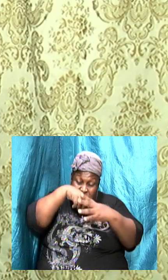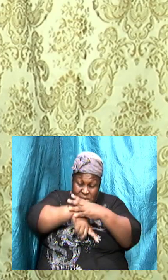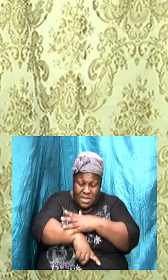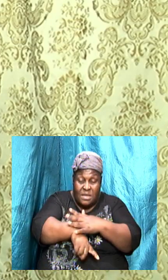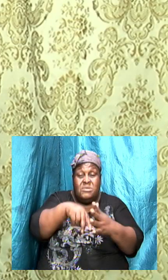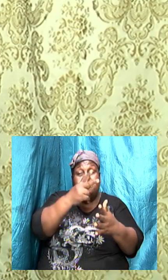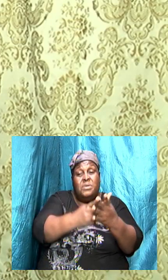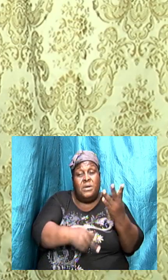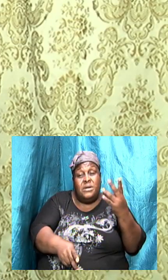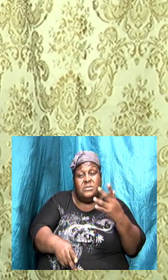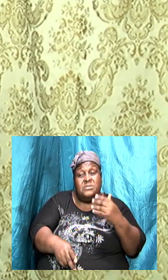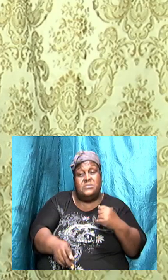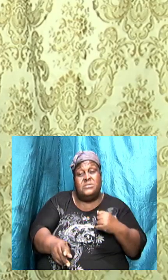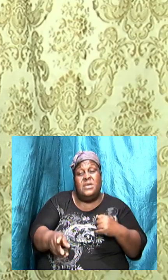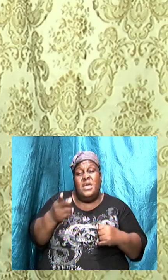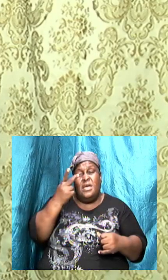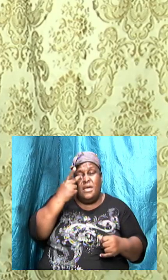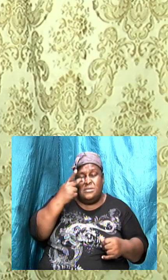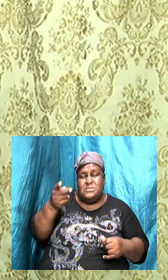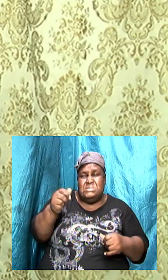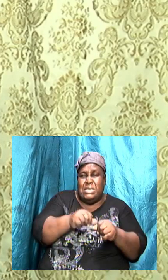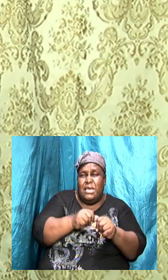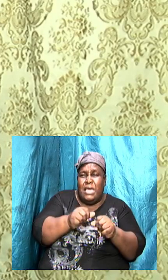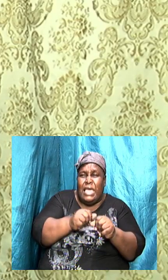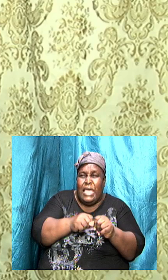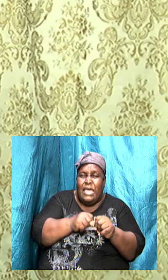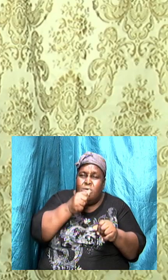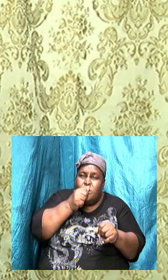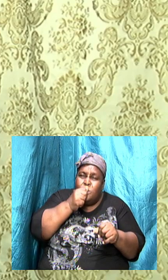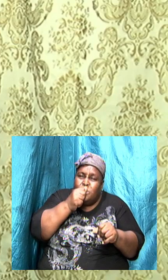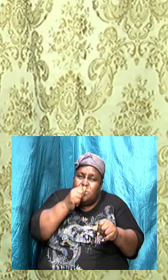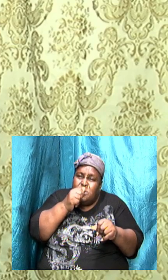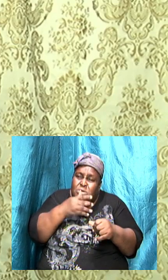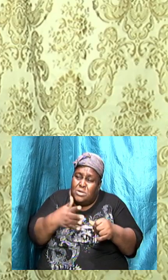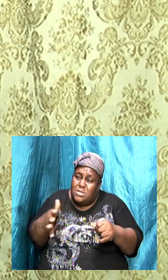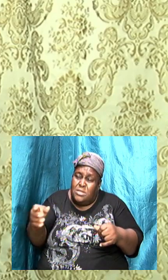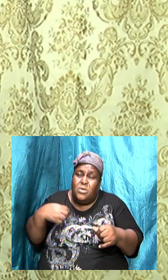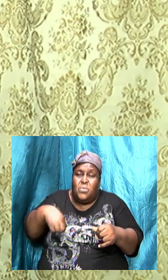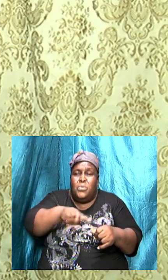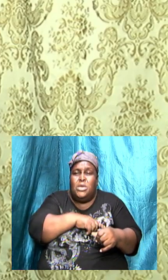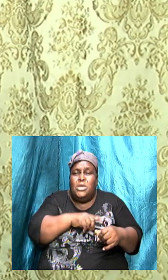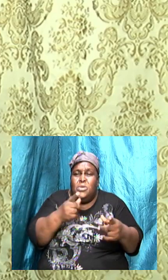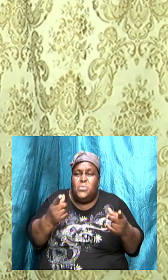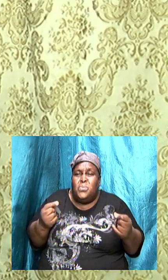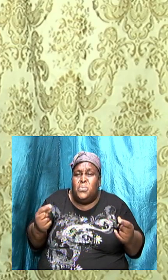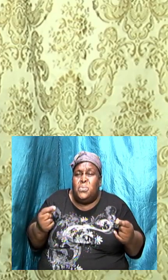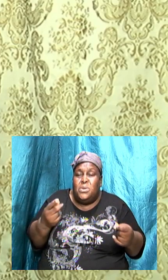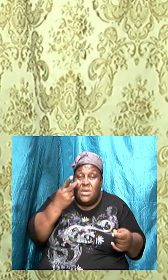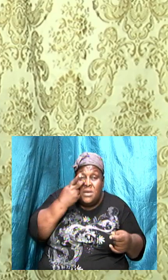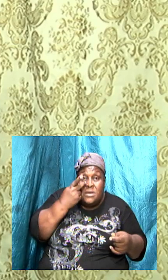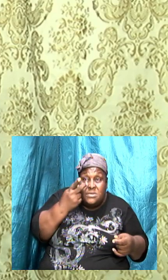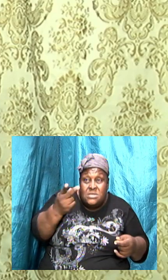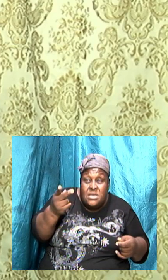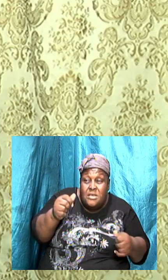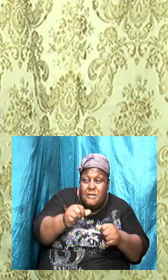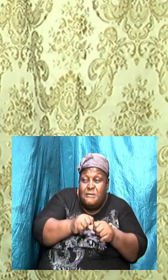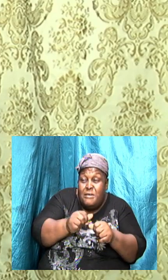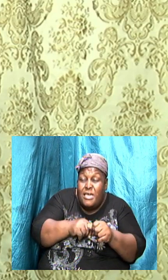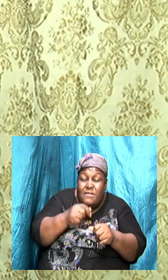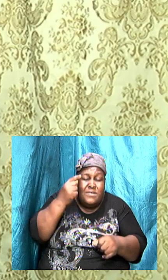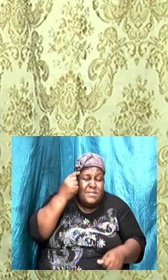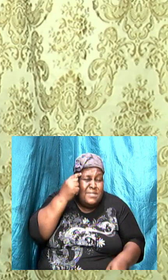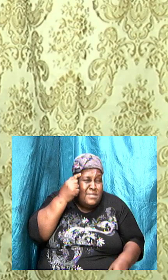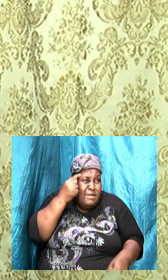through the marrow and sees every secret thing that we do, sees every secret thought that